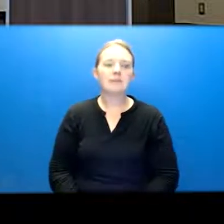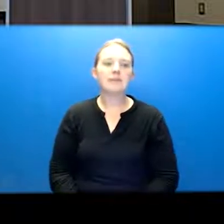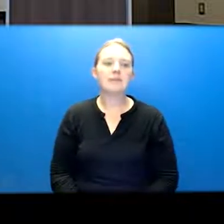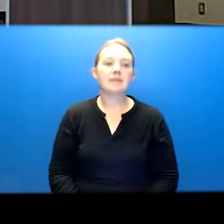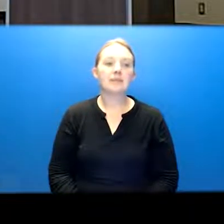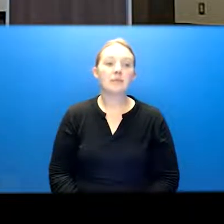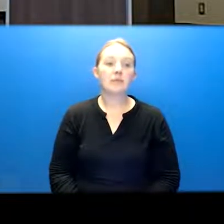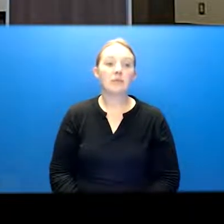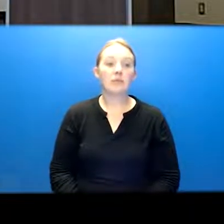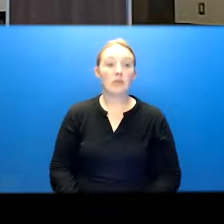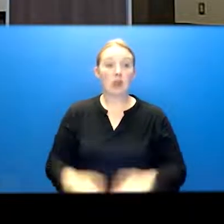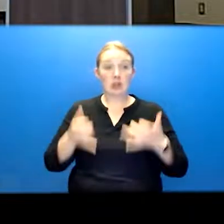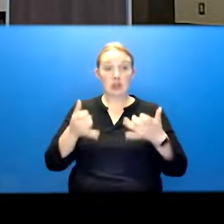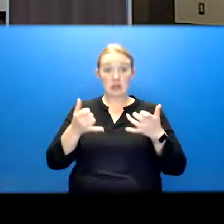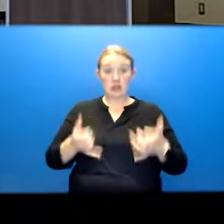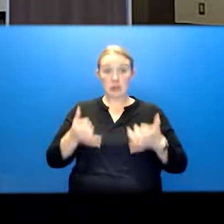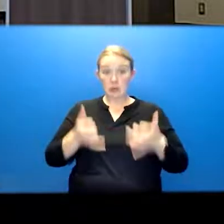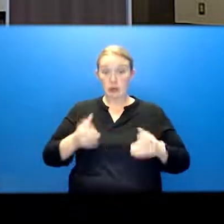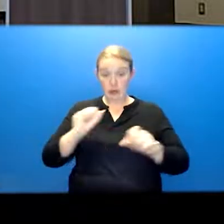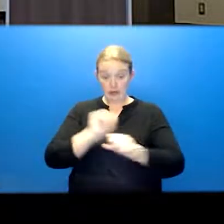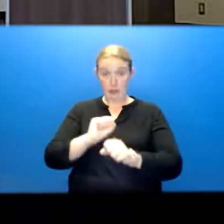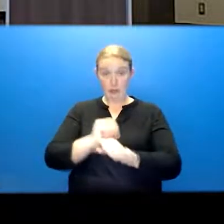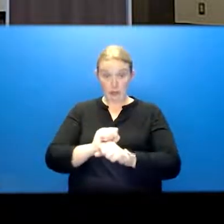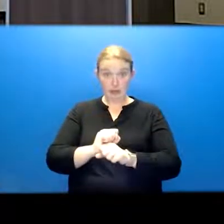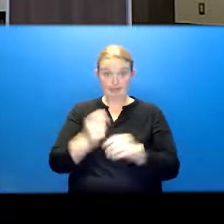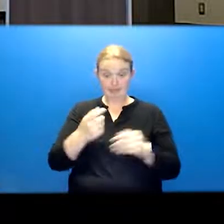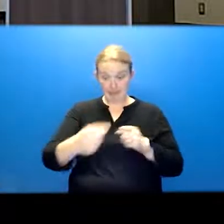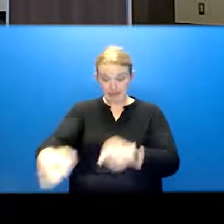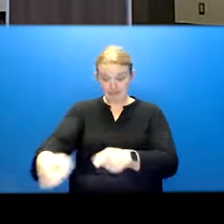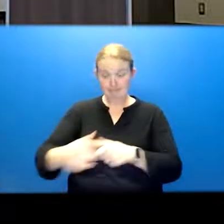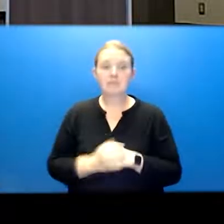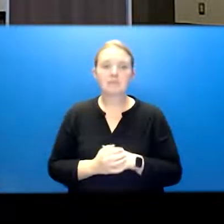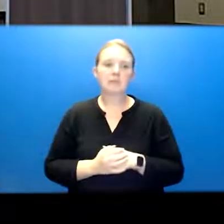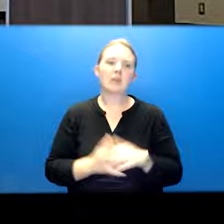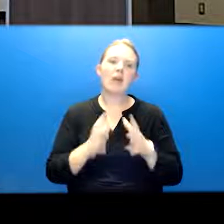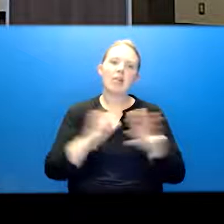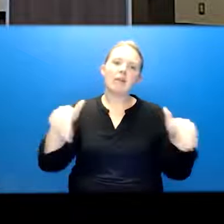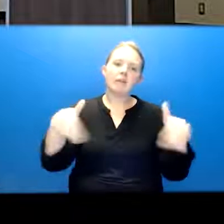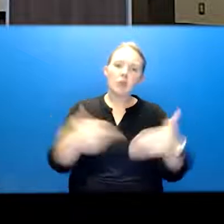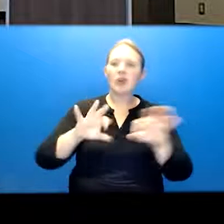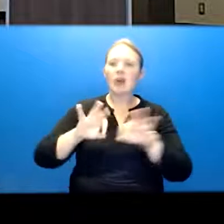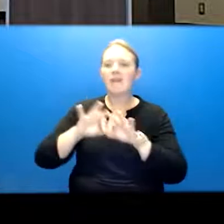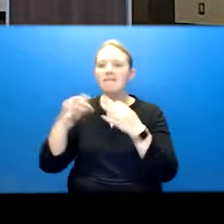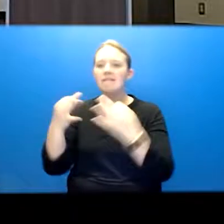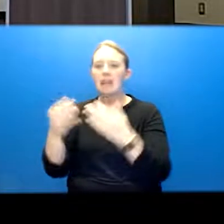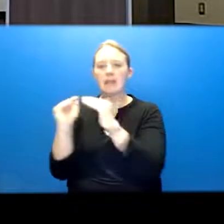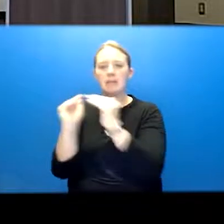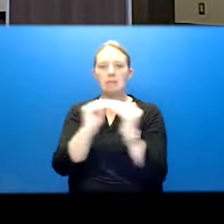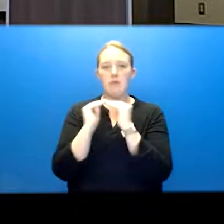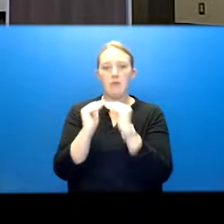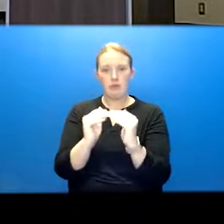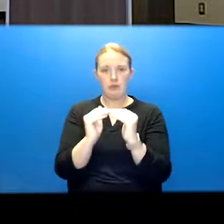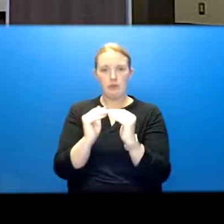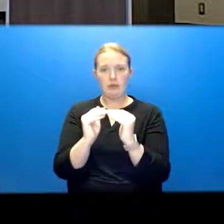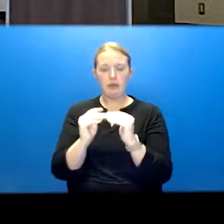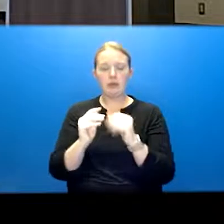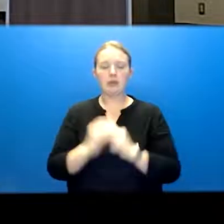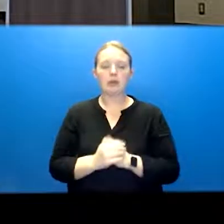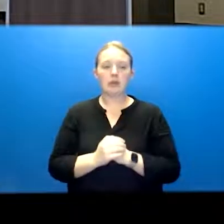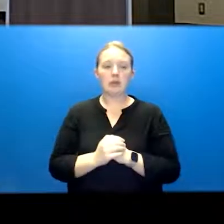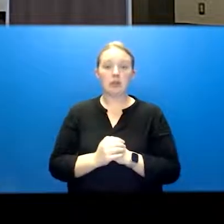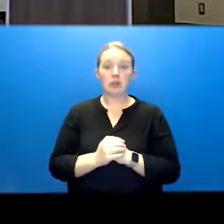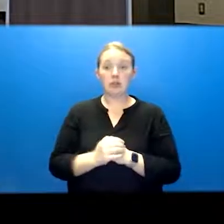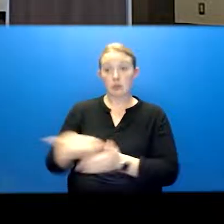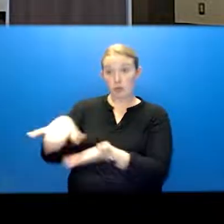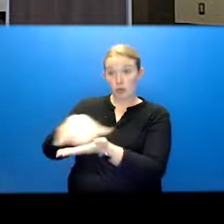Okay, so current efforts. A lot of it is focused on family peers. So in New